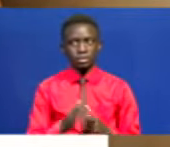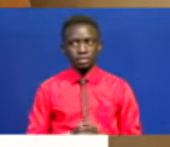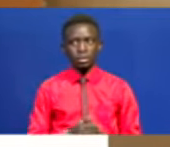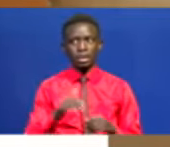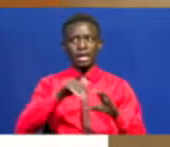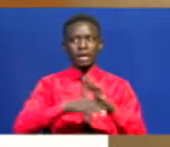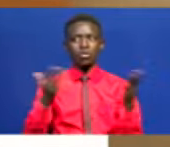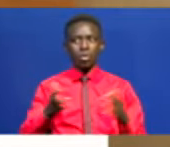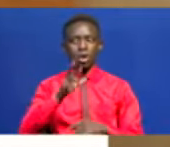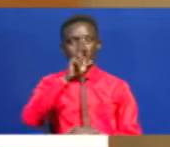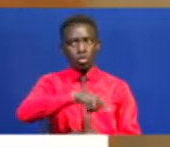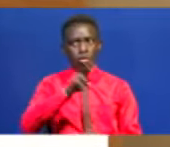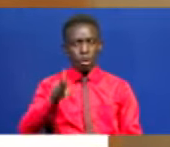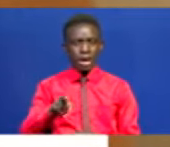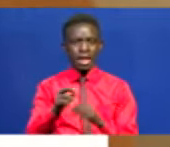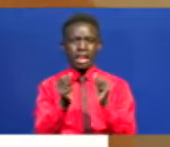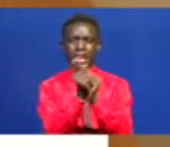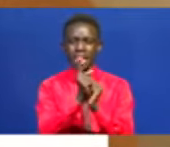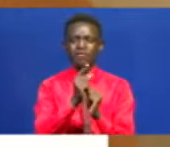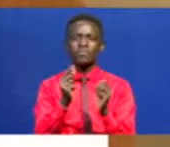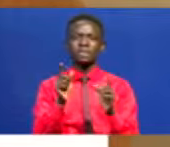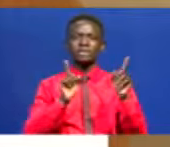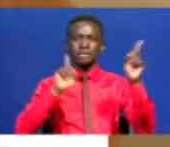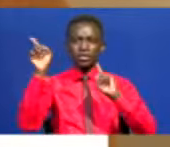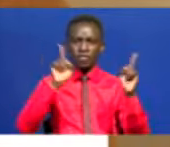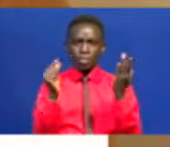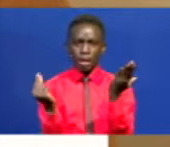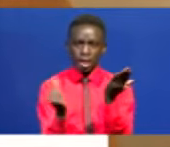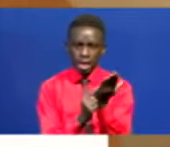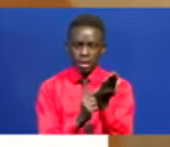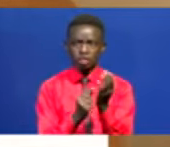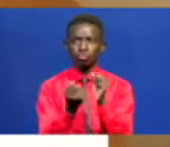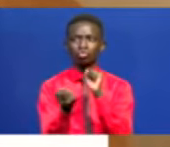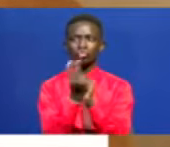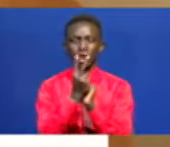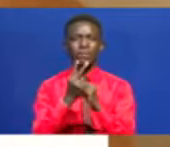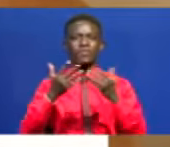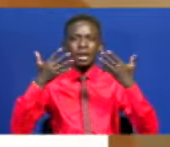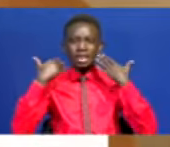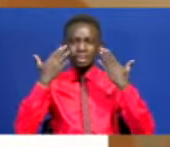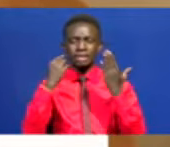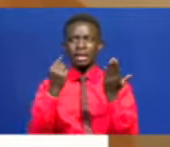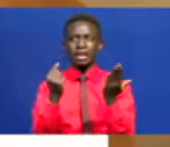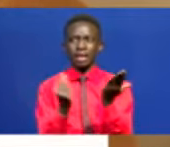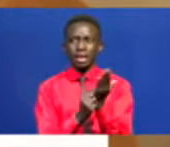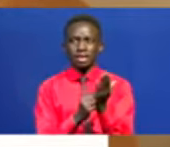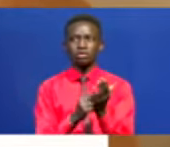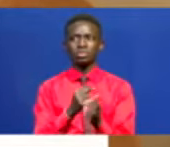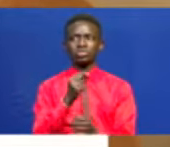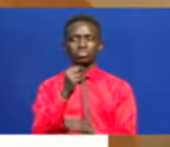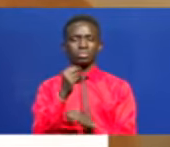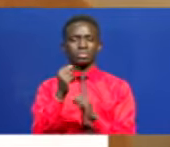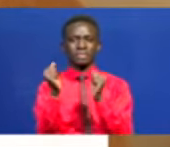Torongai, 11 Safaricom lines, 12 Airtel lines, 2 Telkom lines,